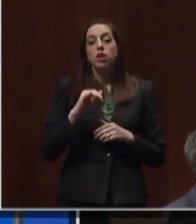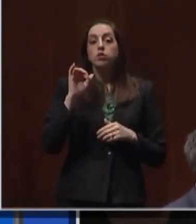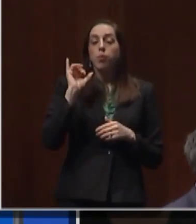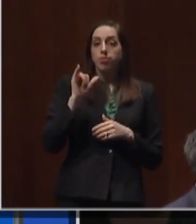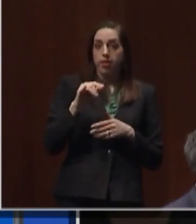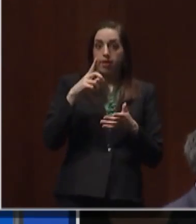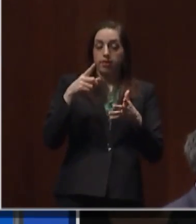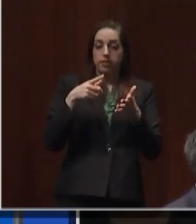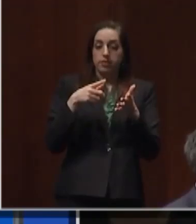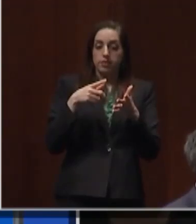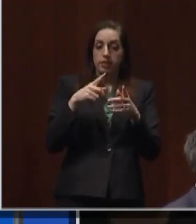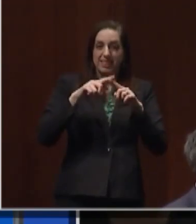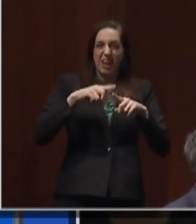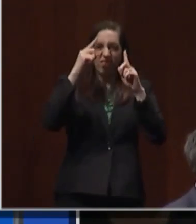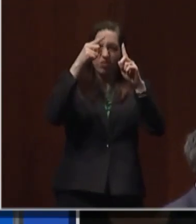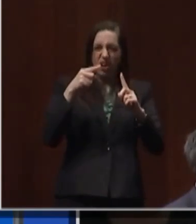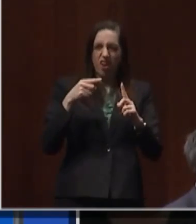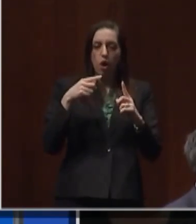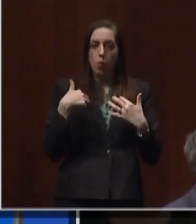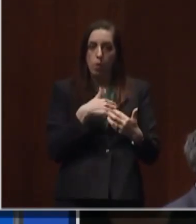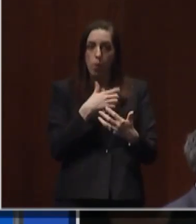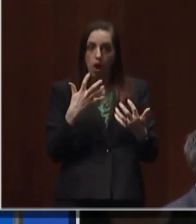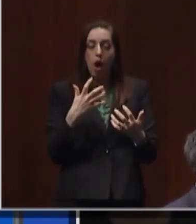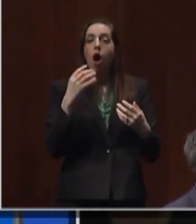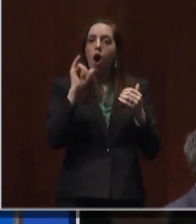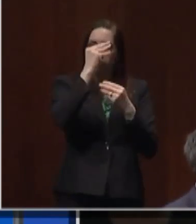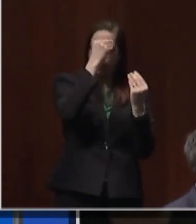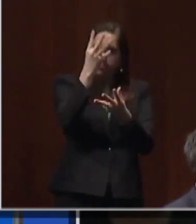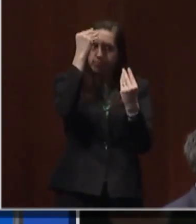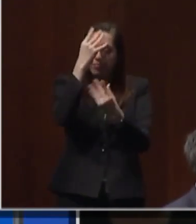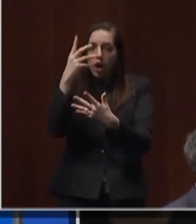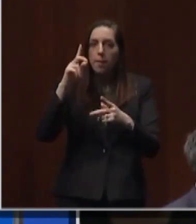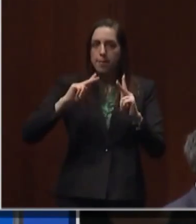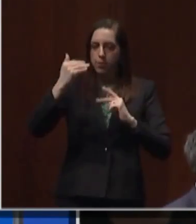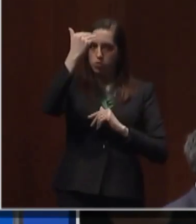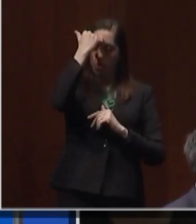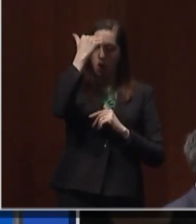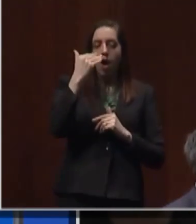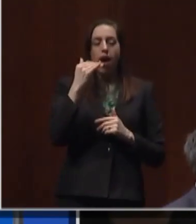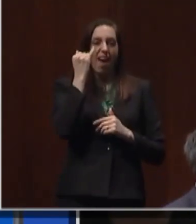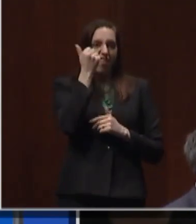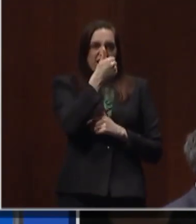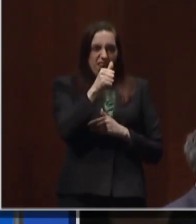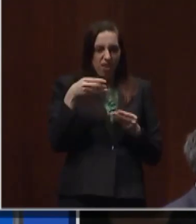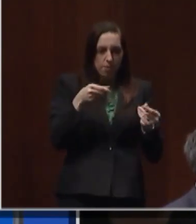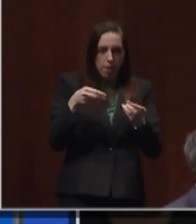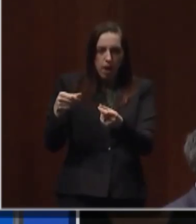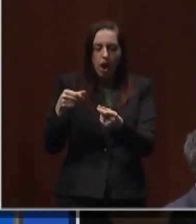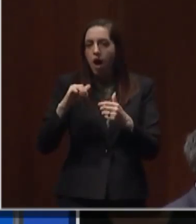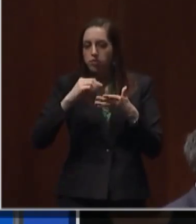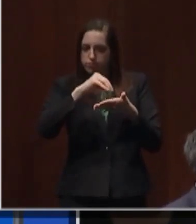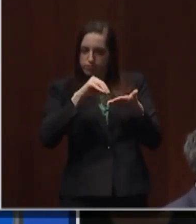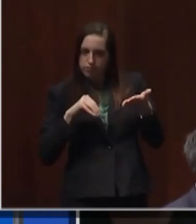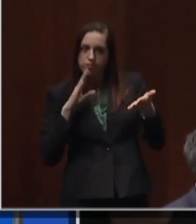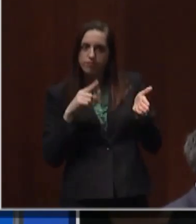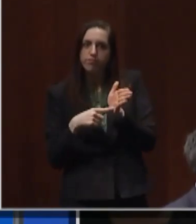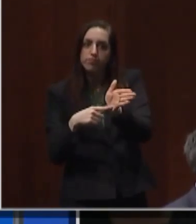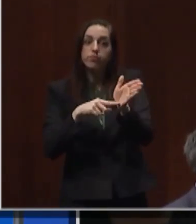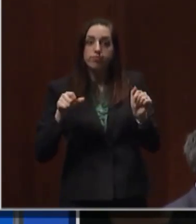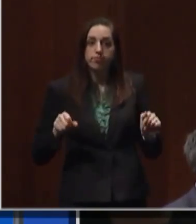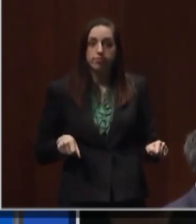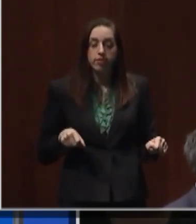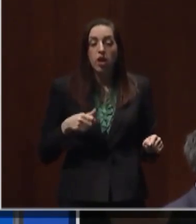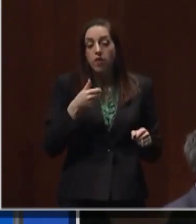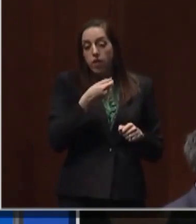require objective outcomes, transparency, the elimination of waste and inefficient expenditures. Over the next several weeks